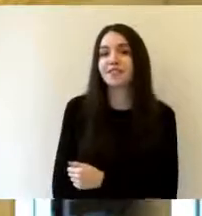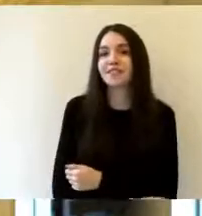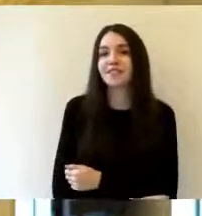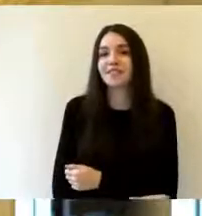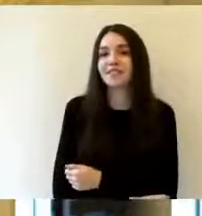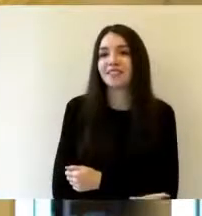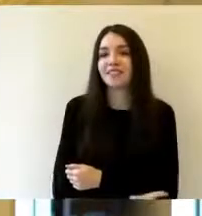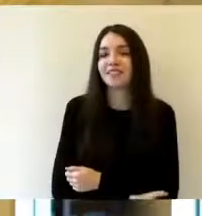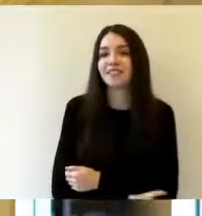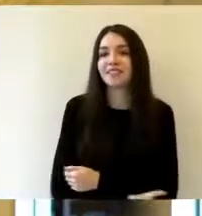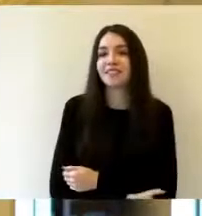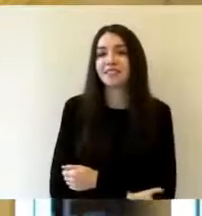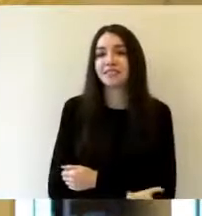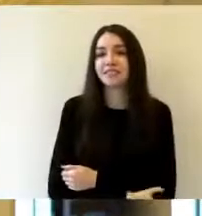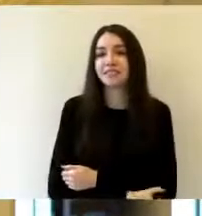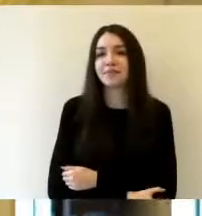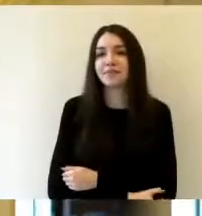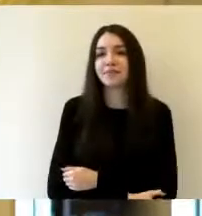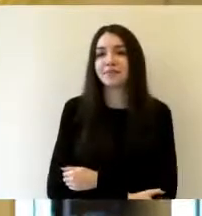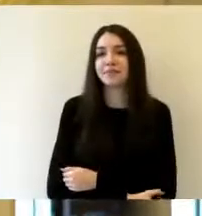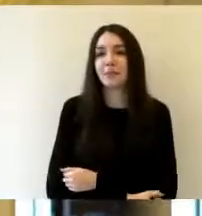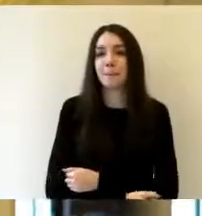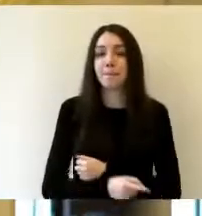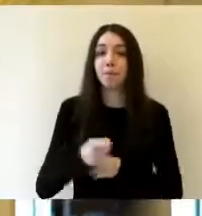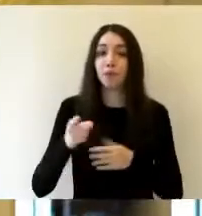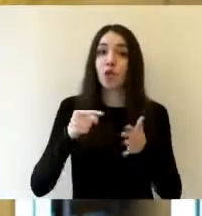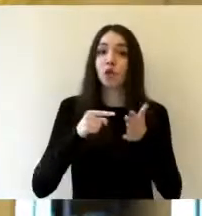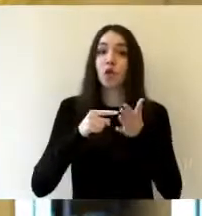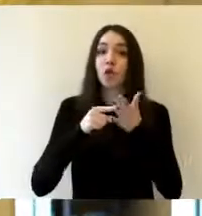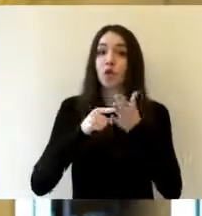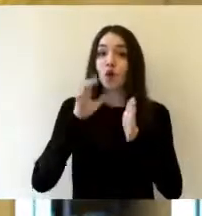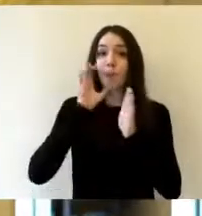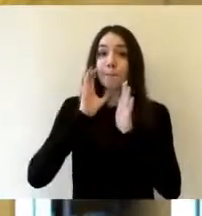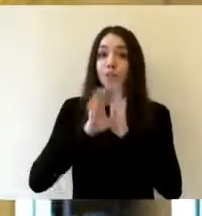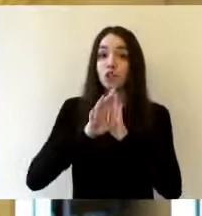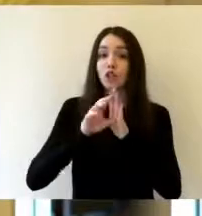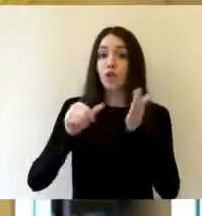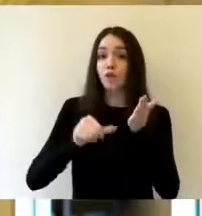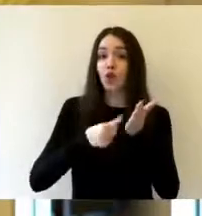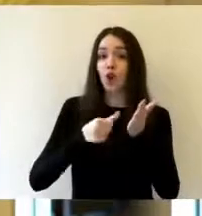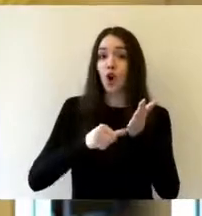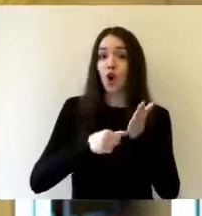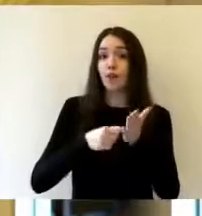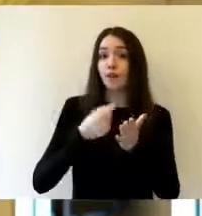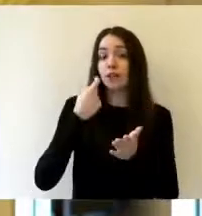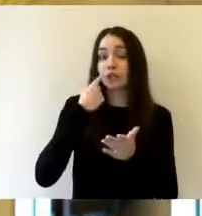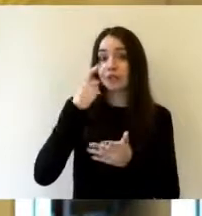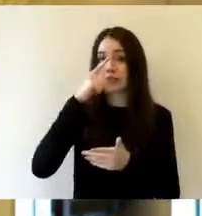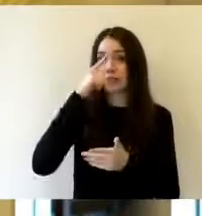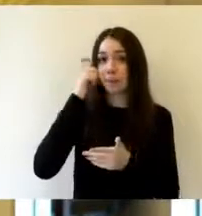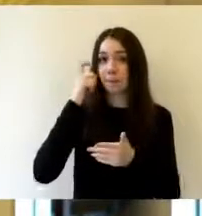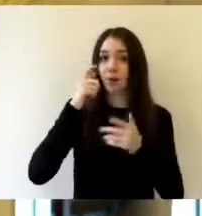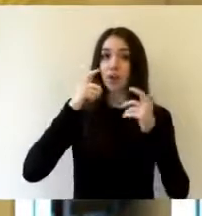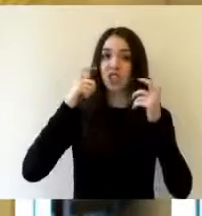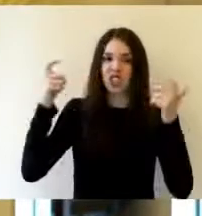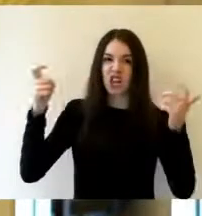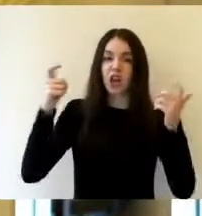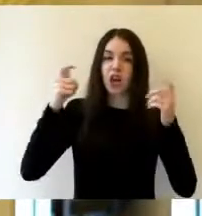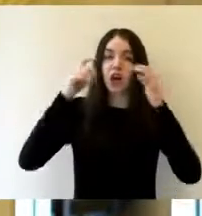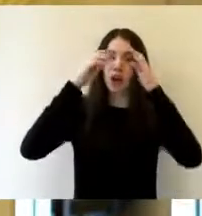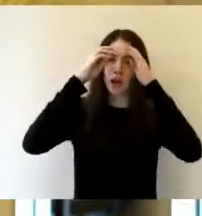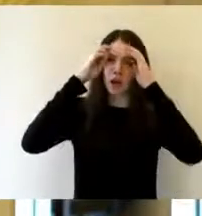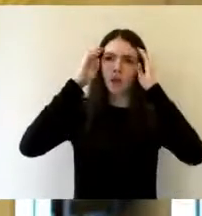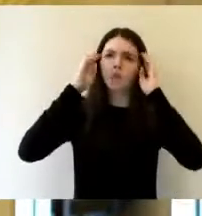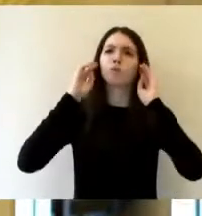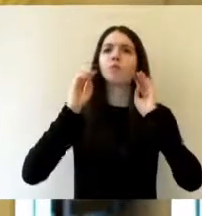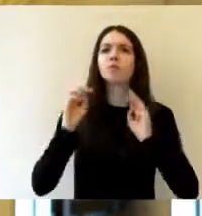question. So, you know, you showed the carvings that you were doing over the summer, that big mm-hmm. monumental piece. Right. What